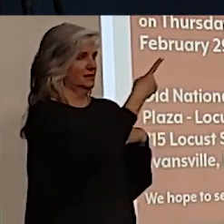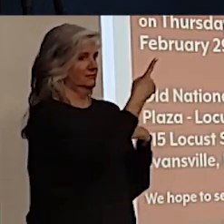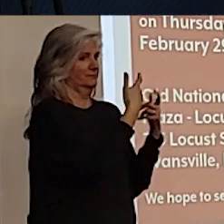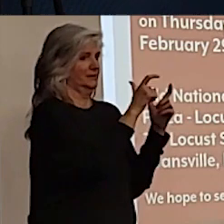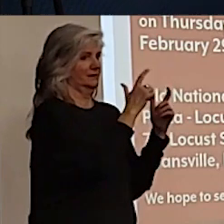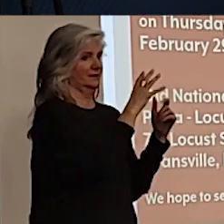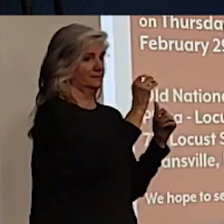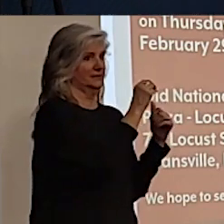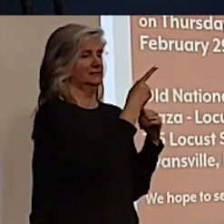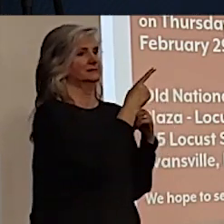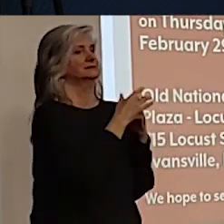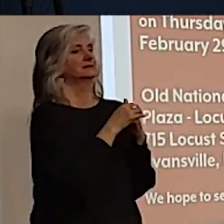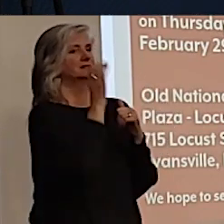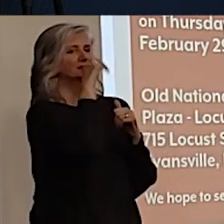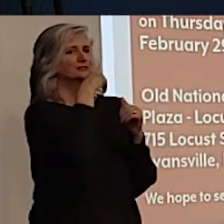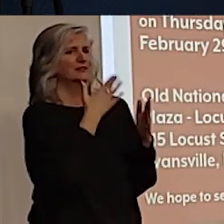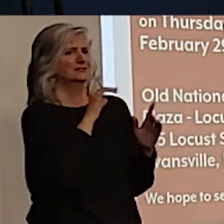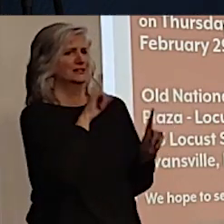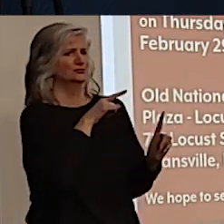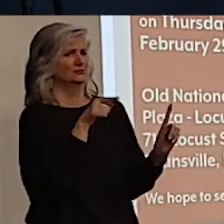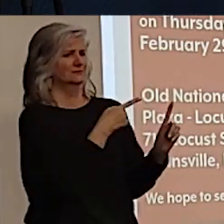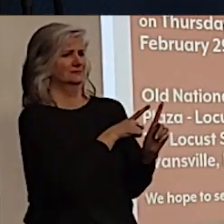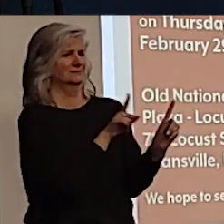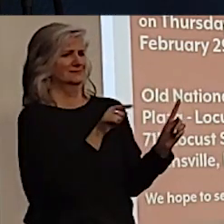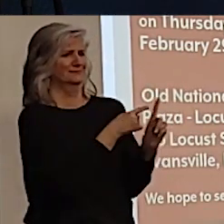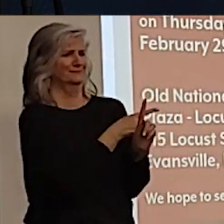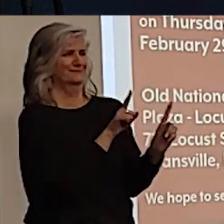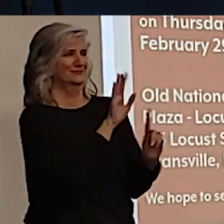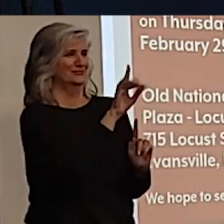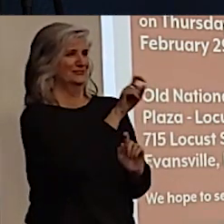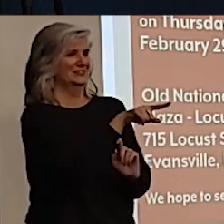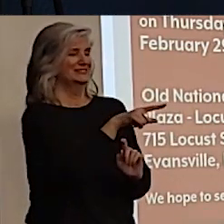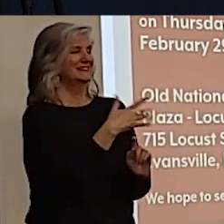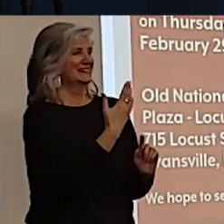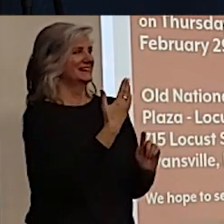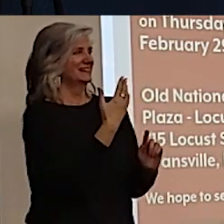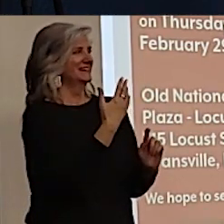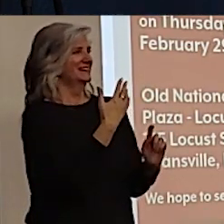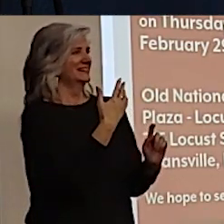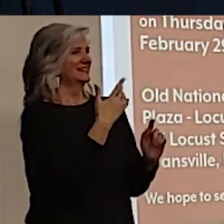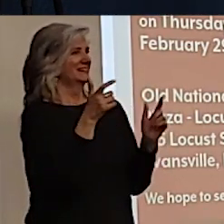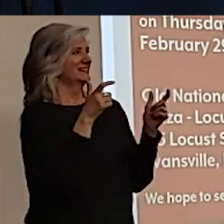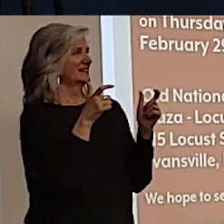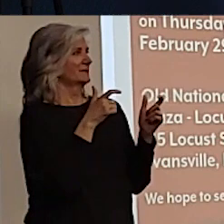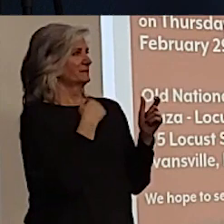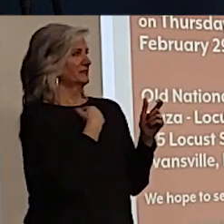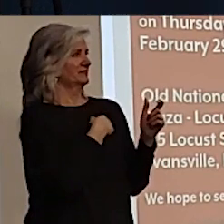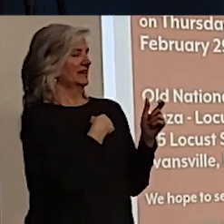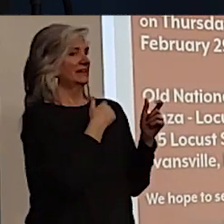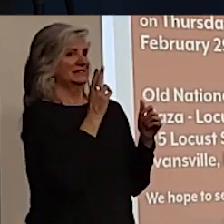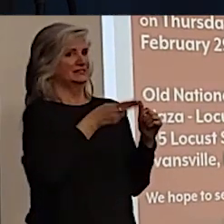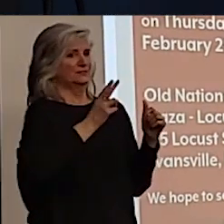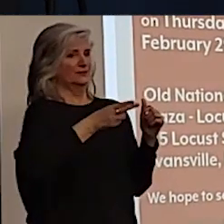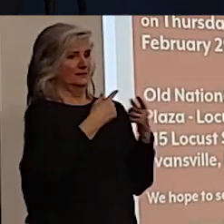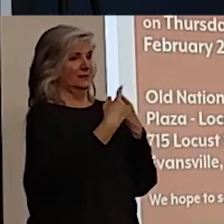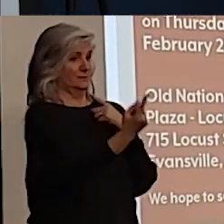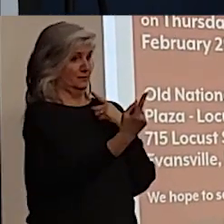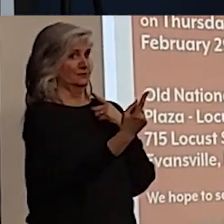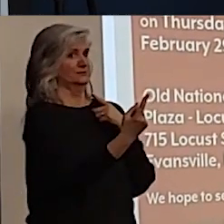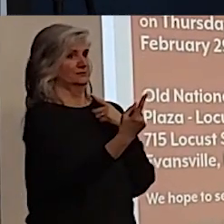was a really strange answer to your question, but we get the deregulation question or not. We have historically opposed